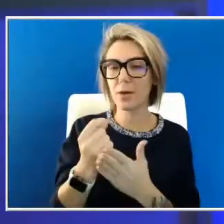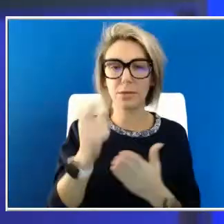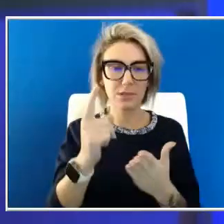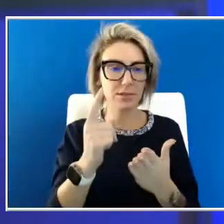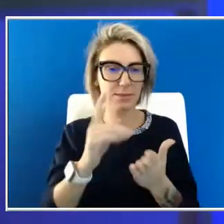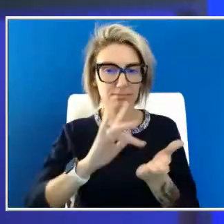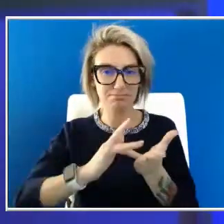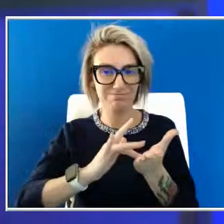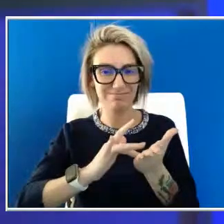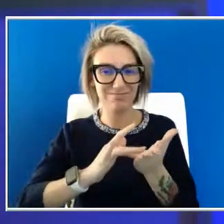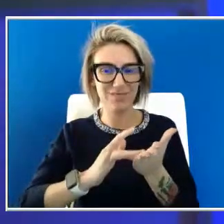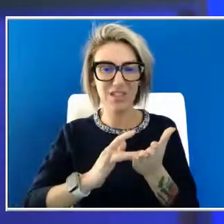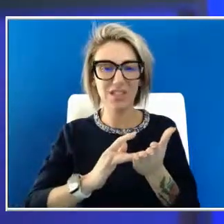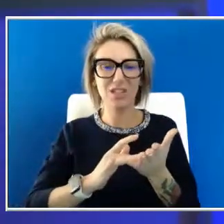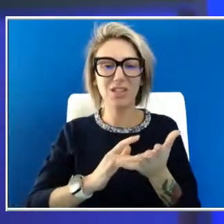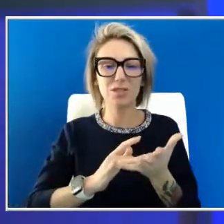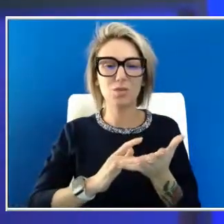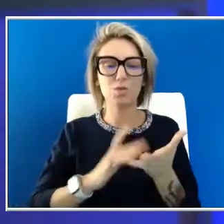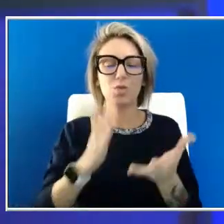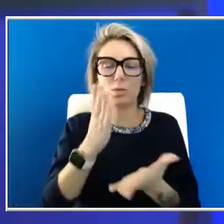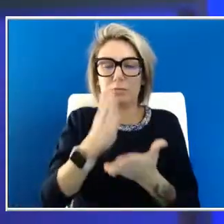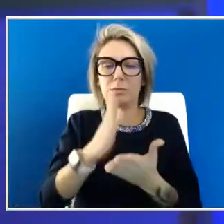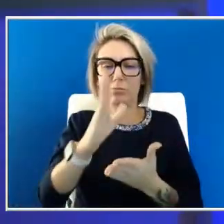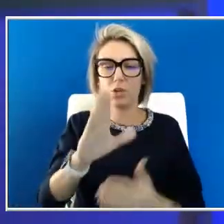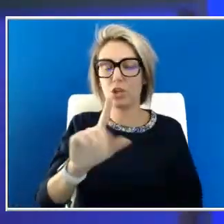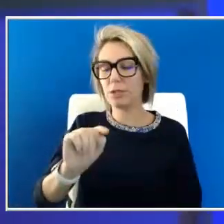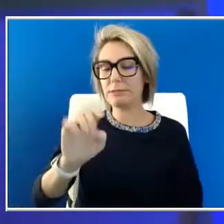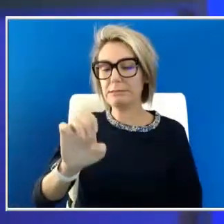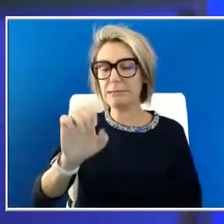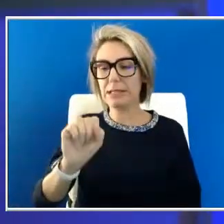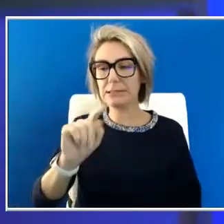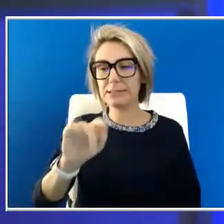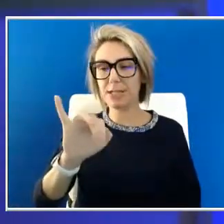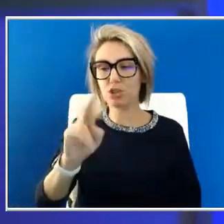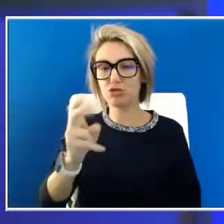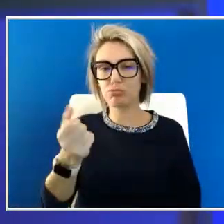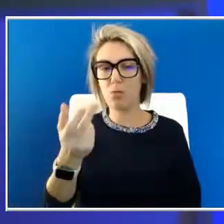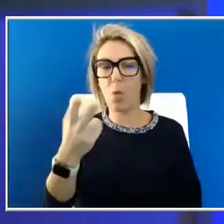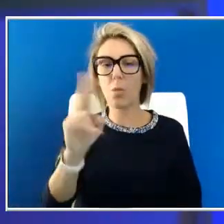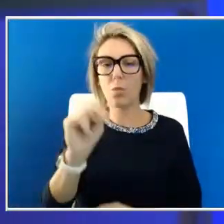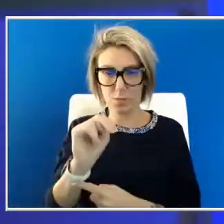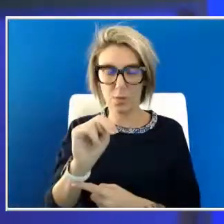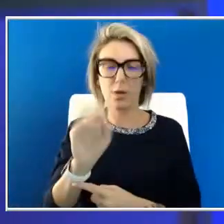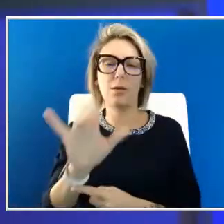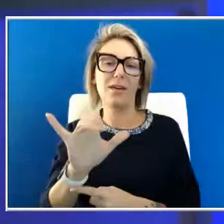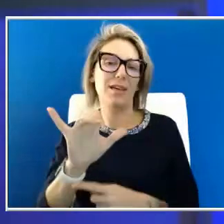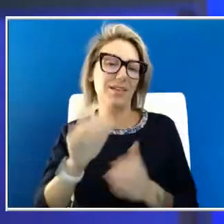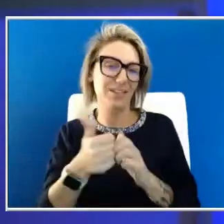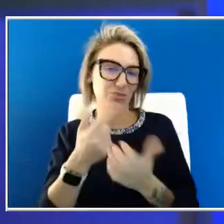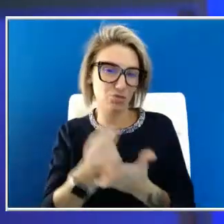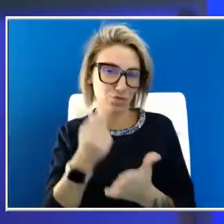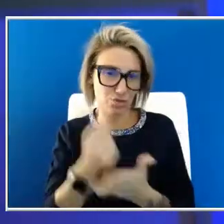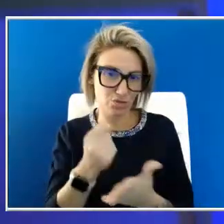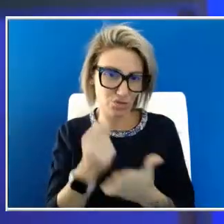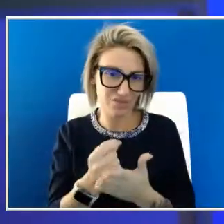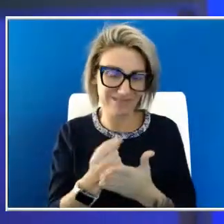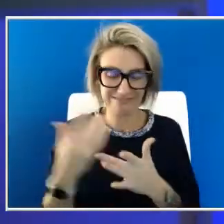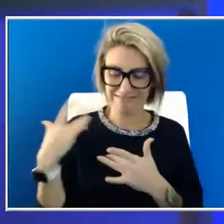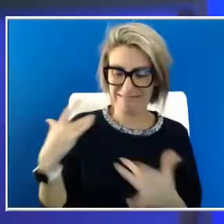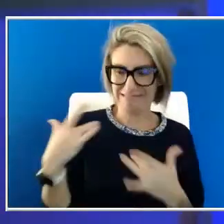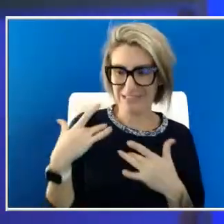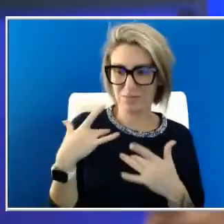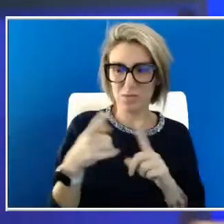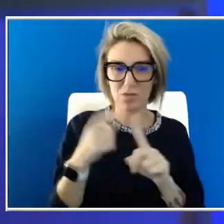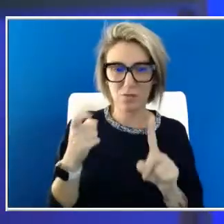to suppress their testosterone, which is a way to treat prostate cancer. Usually the hormone therapy is given by injection,